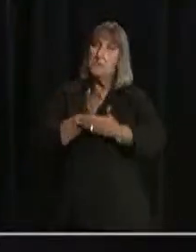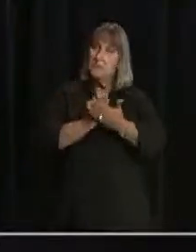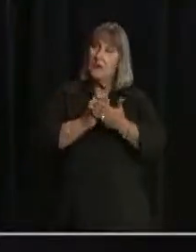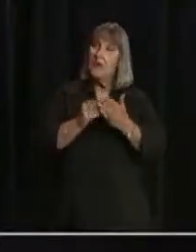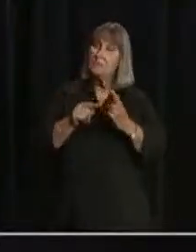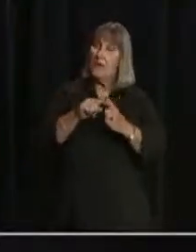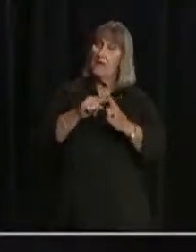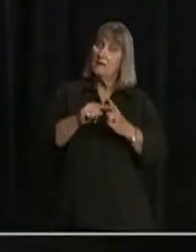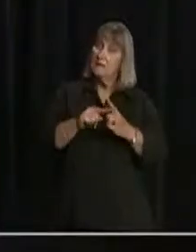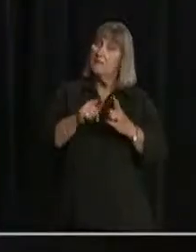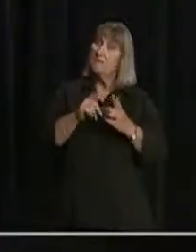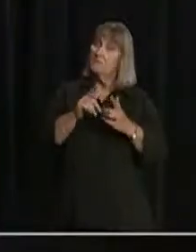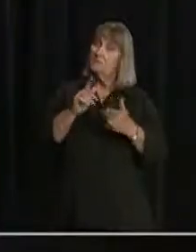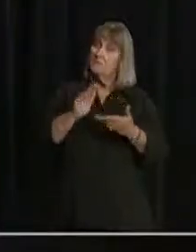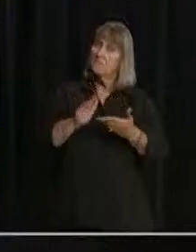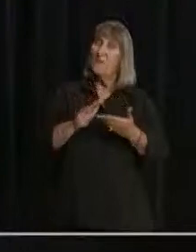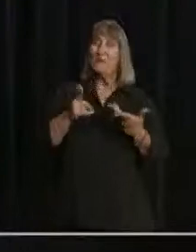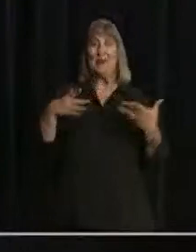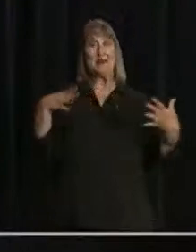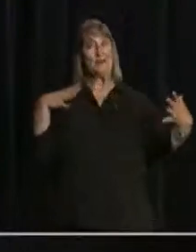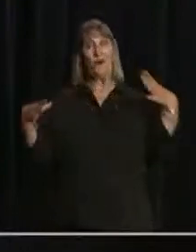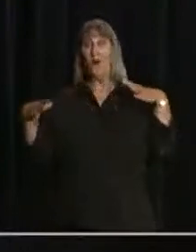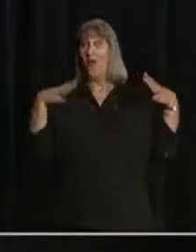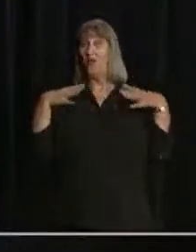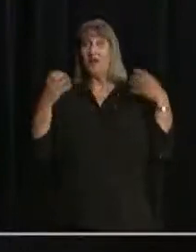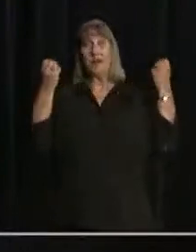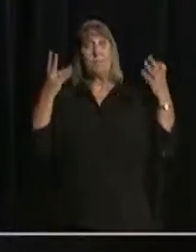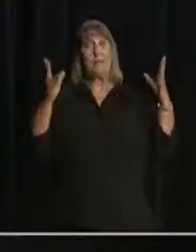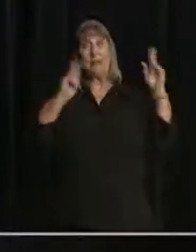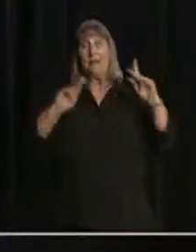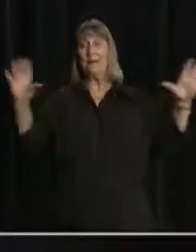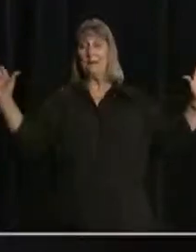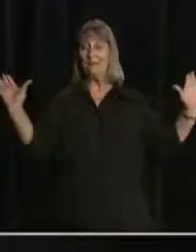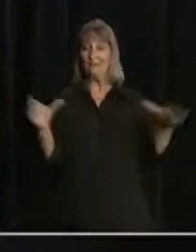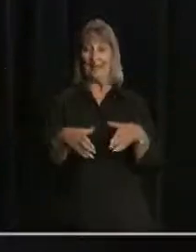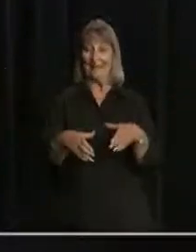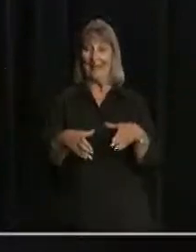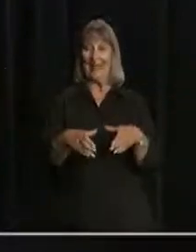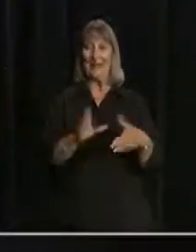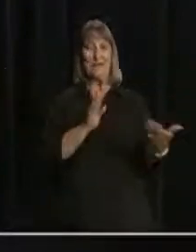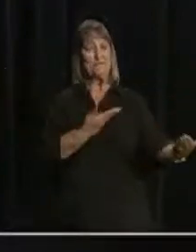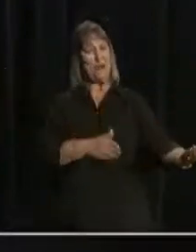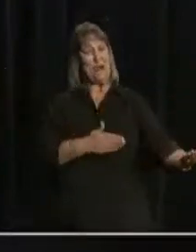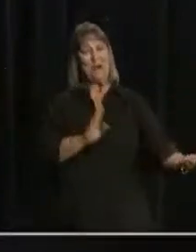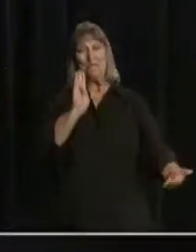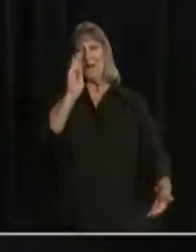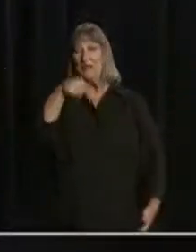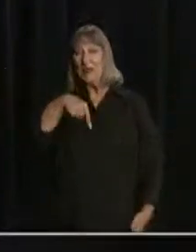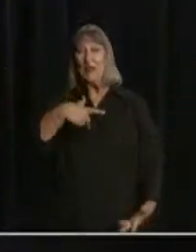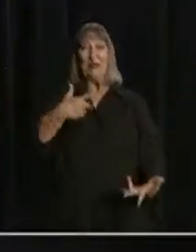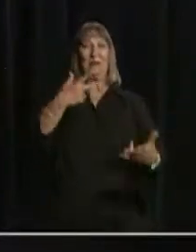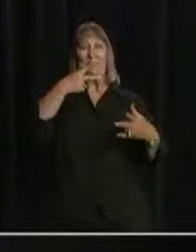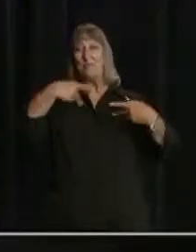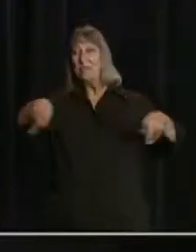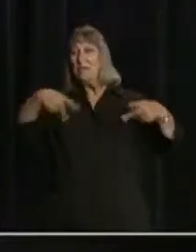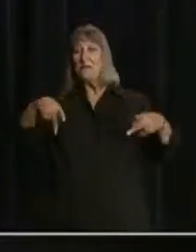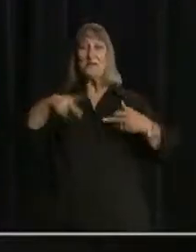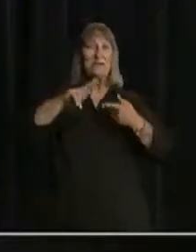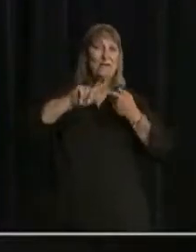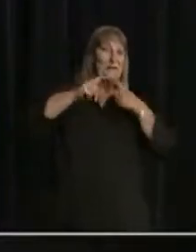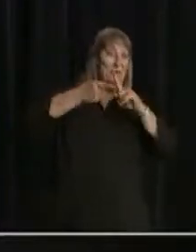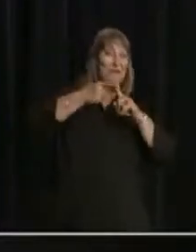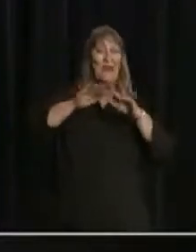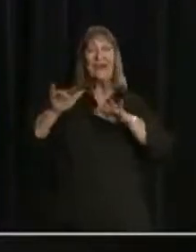But keep in mind, again, Labor Day is a holiday where many of us spend together, barbecuing, celebrating with friends. And as